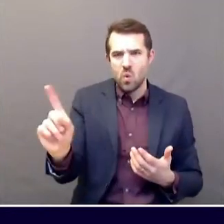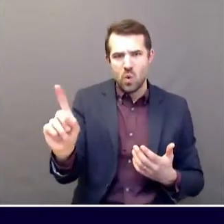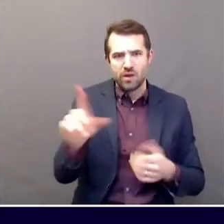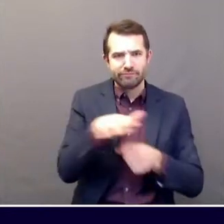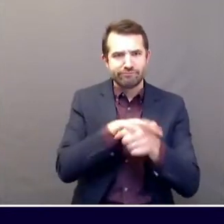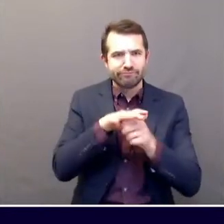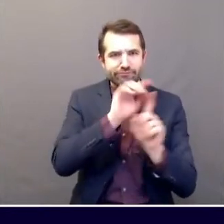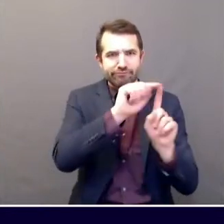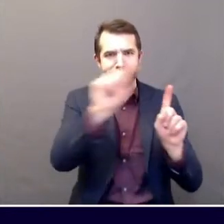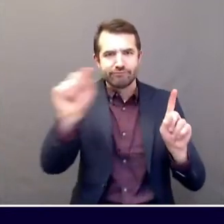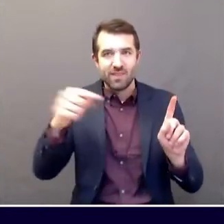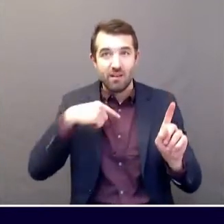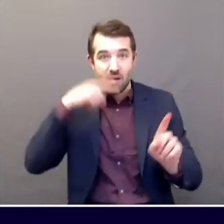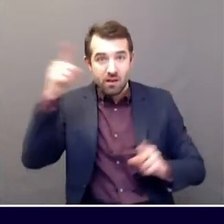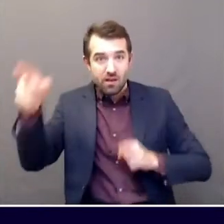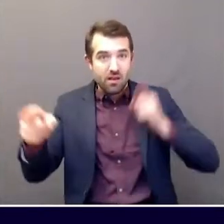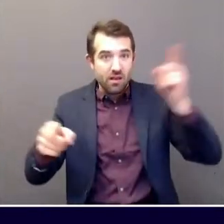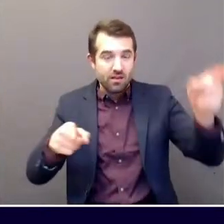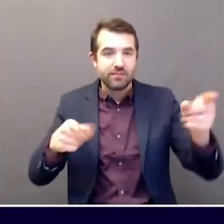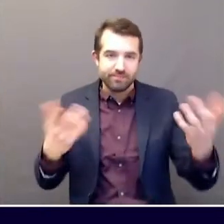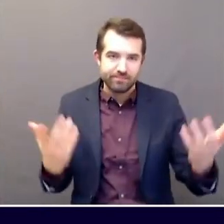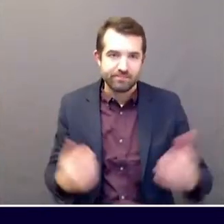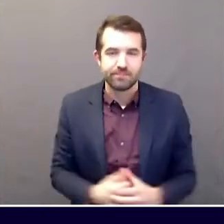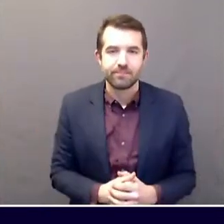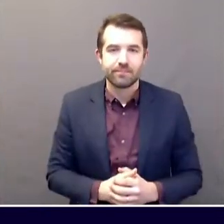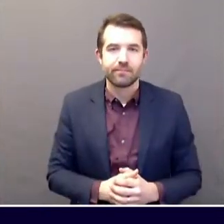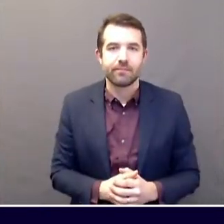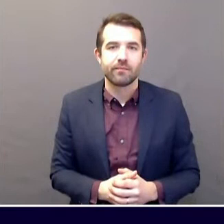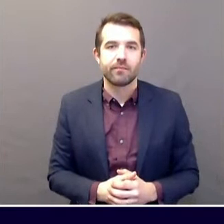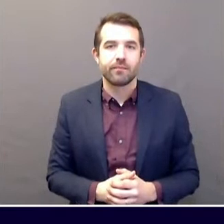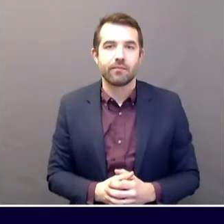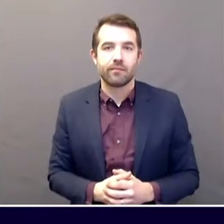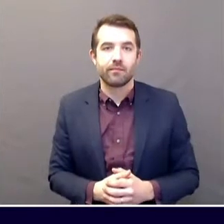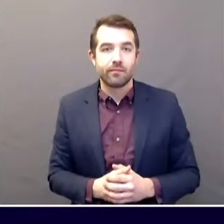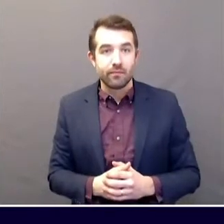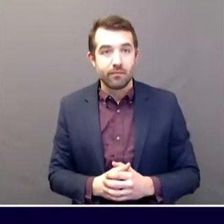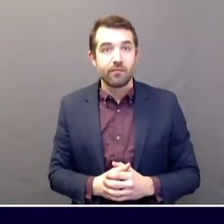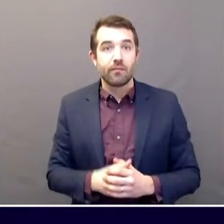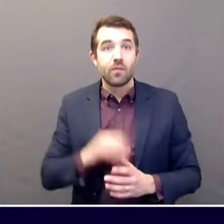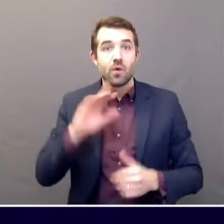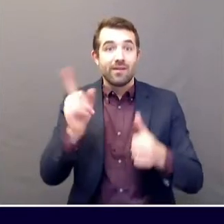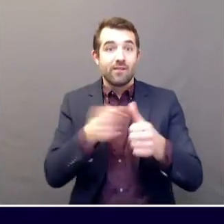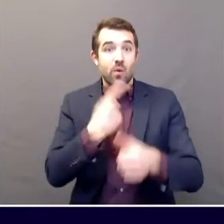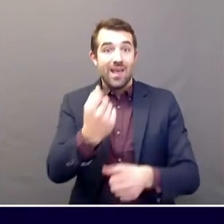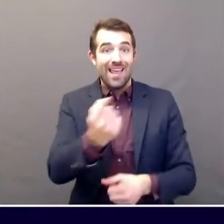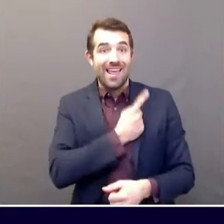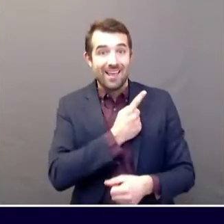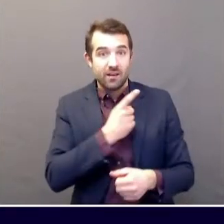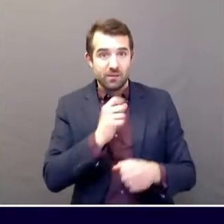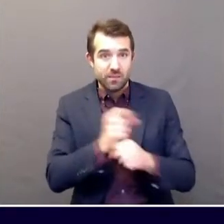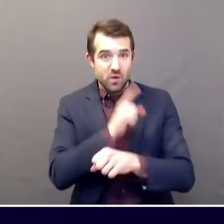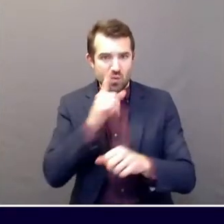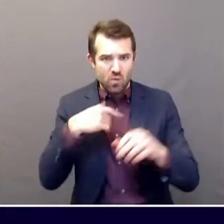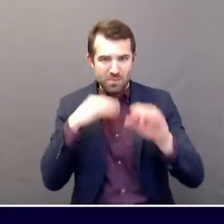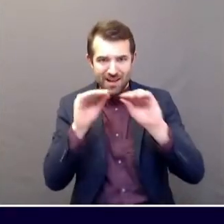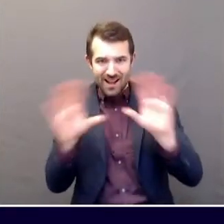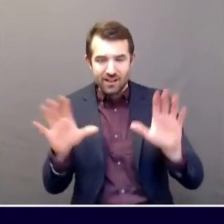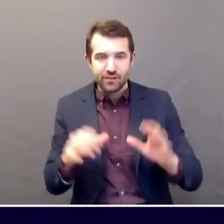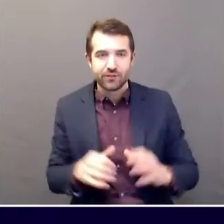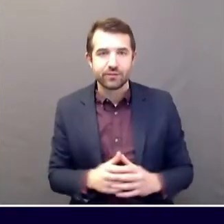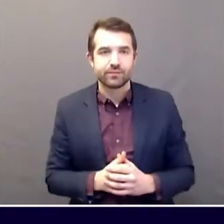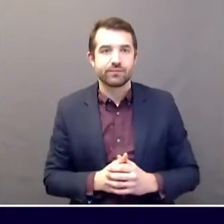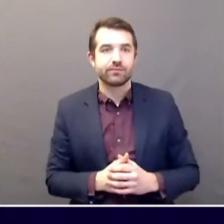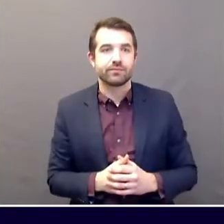Jessica, I want to go back to your first question. I'm sure it was obvious, but I just want to be really clear. Our position with respect to